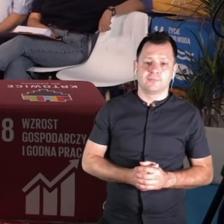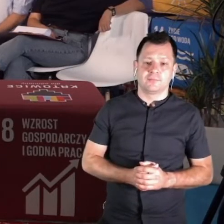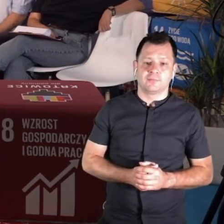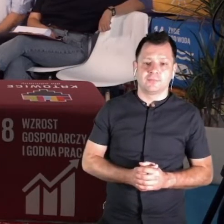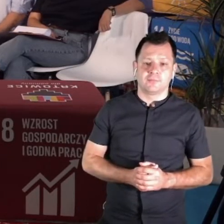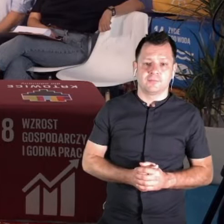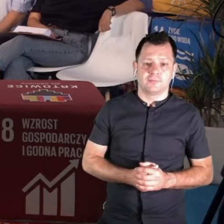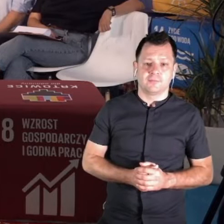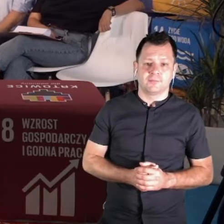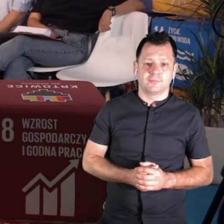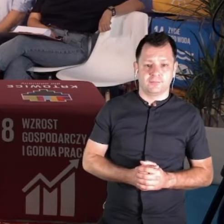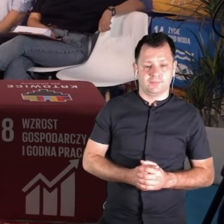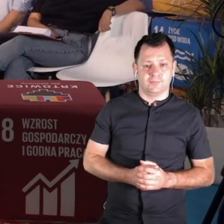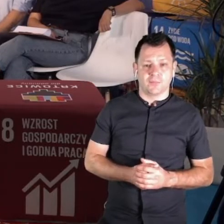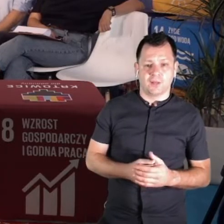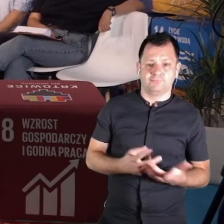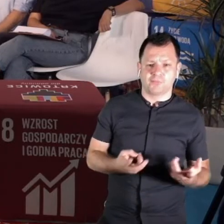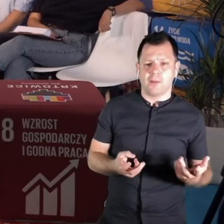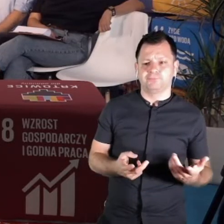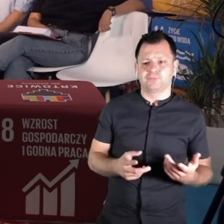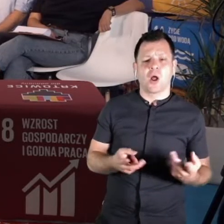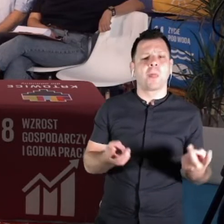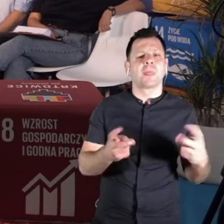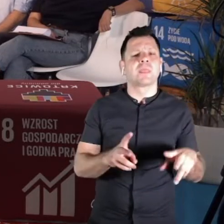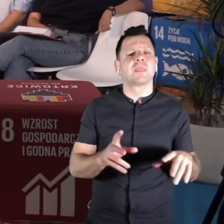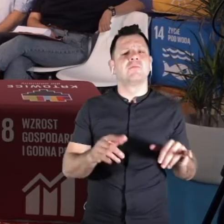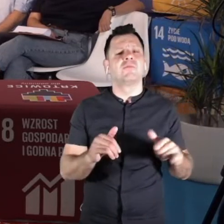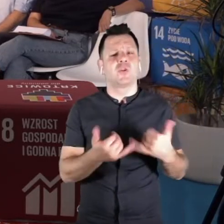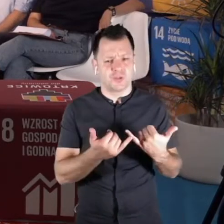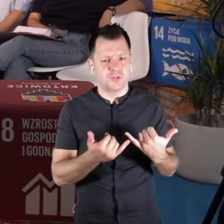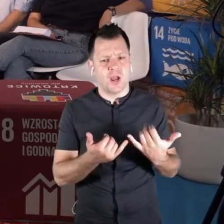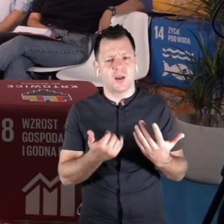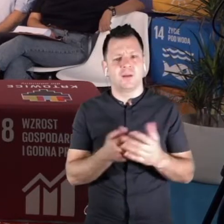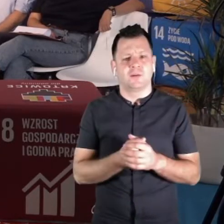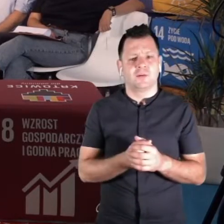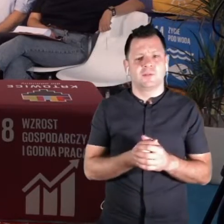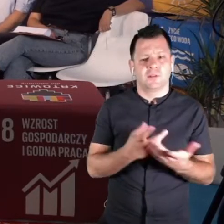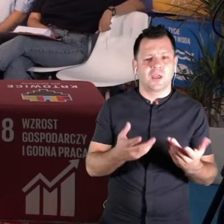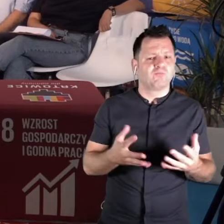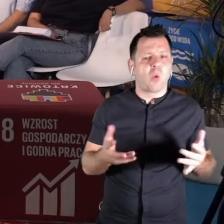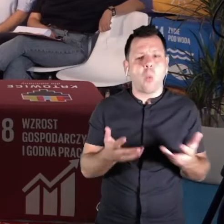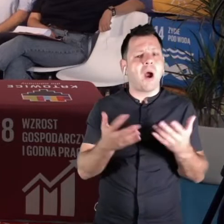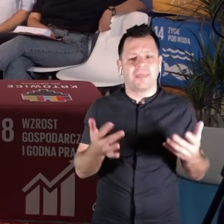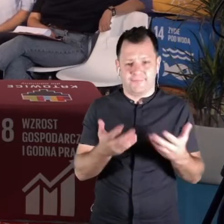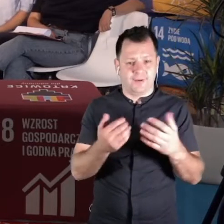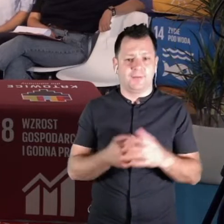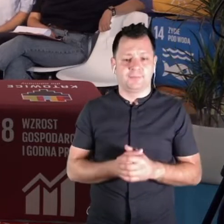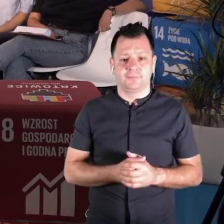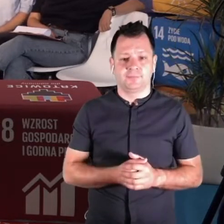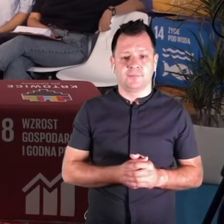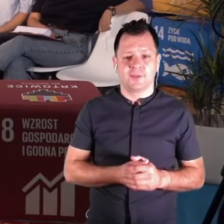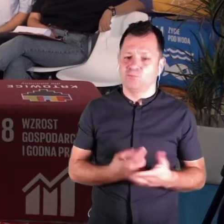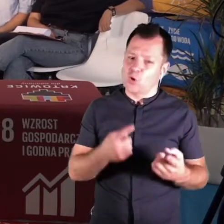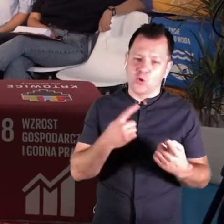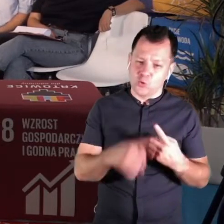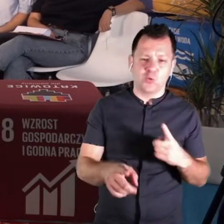how to make a form easier, it not mean that you have to make it shorter. Shorter doesn't mean easier. And